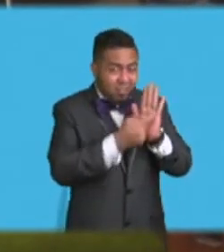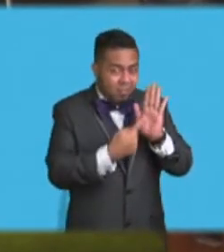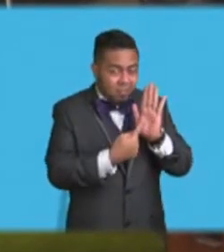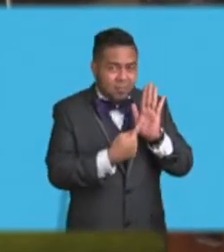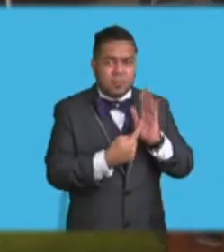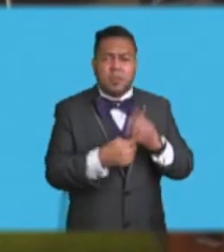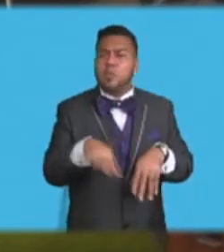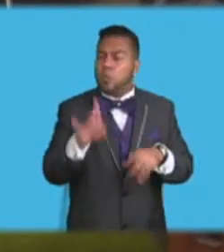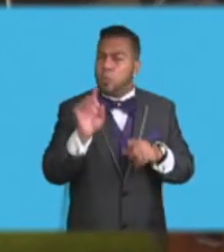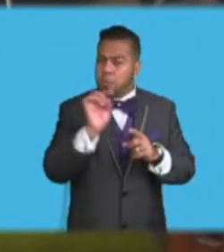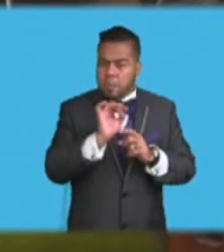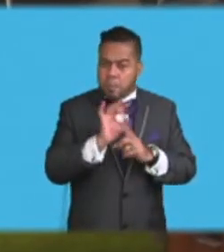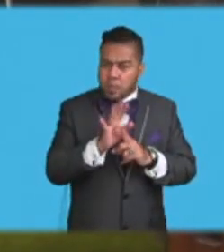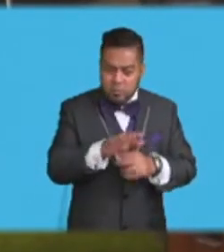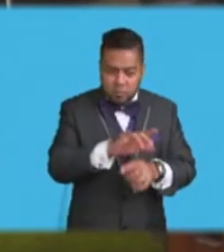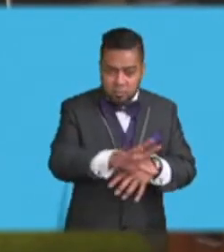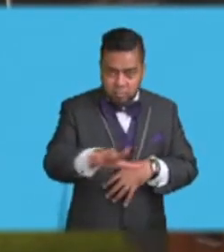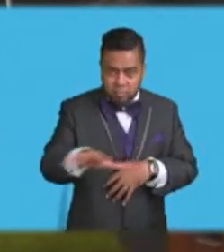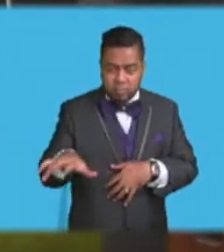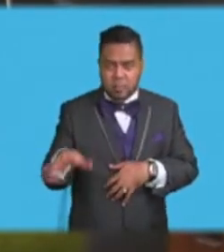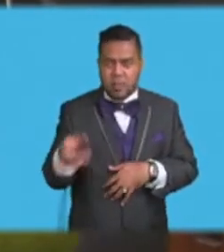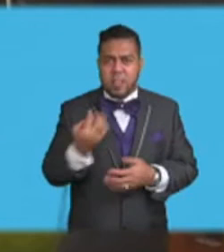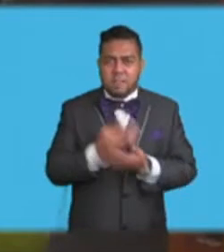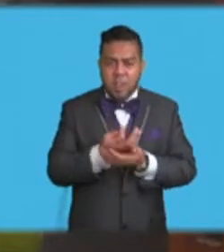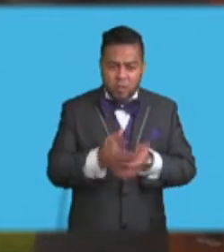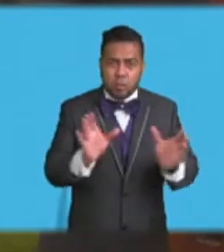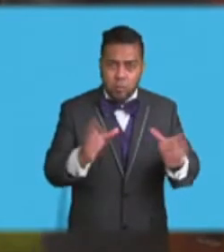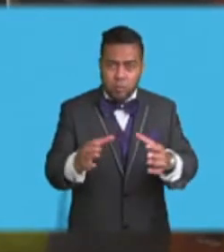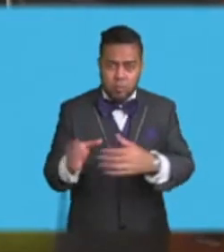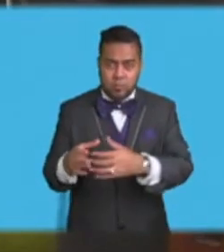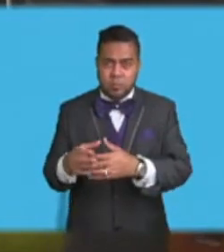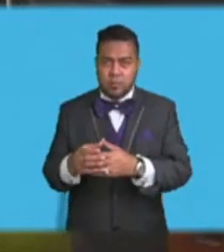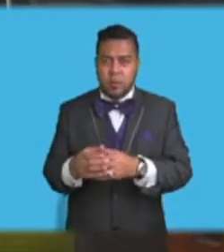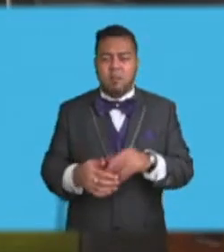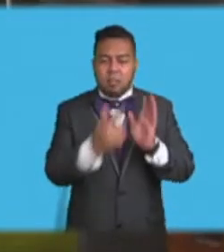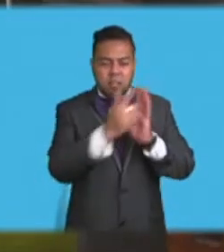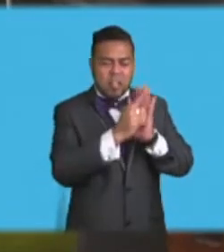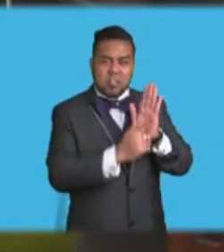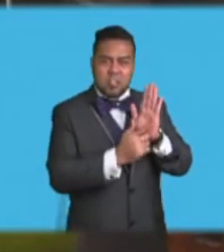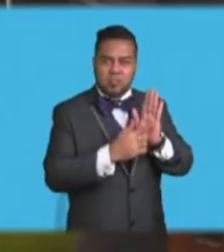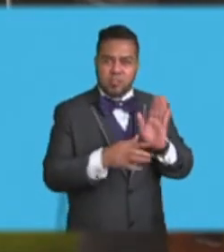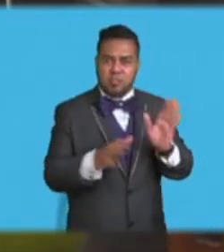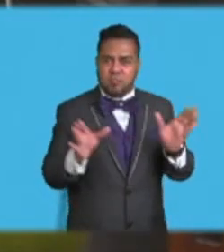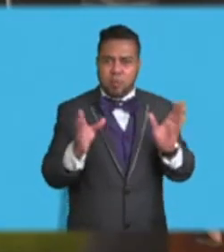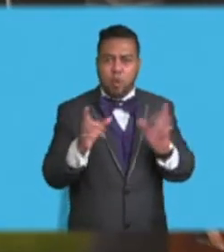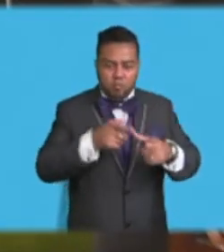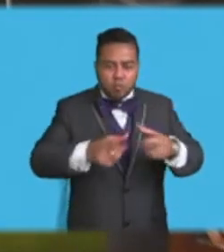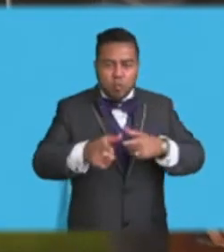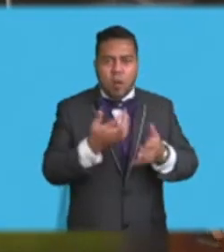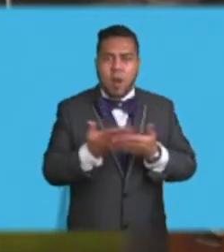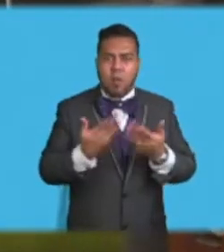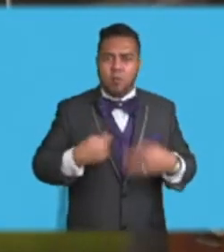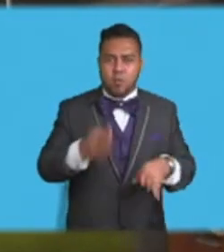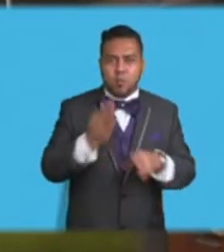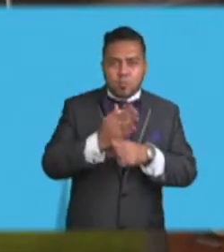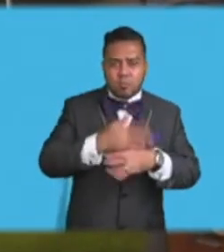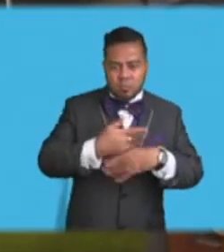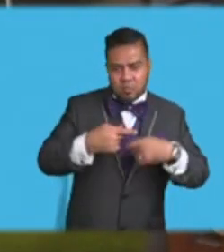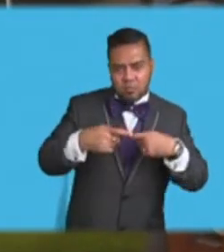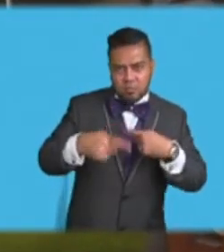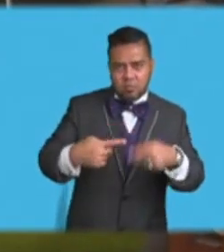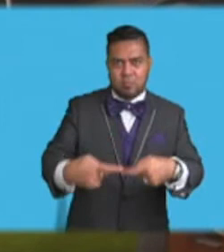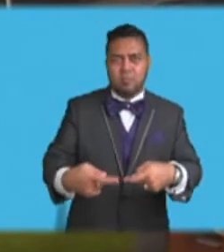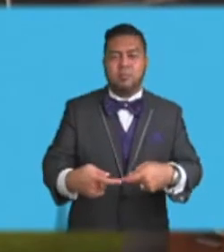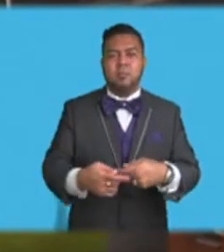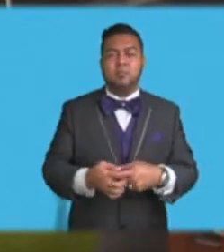the key institutions in our financial system and the legislative and regulatory frameworks in which they operate. Madam Speaker,